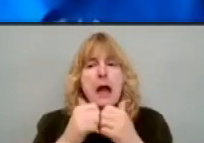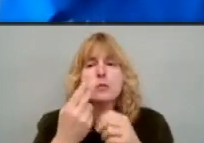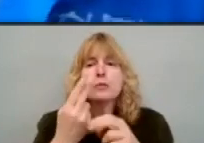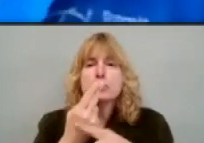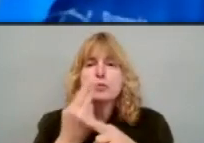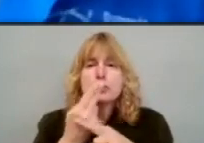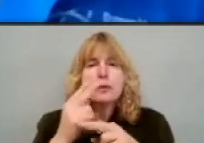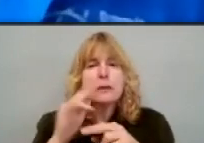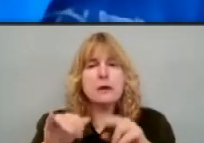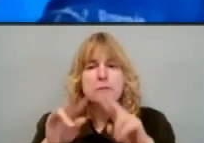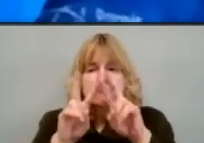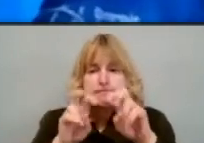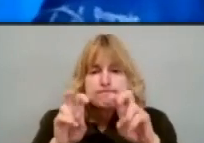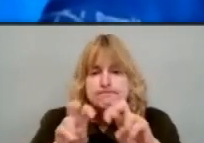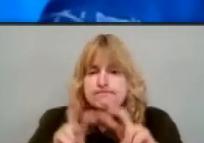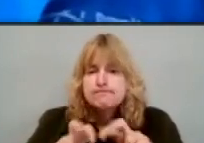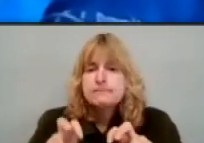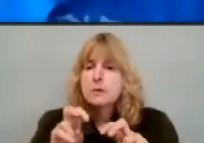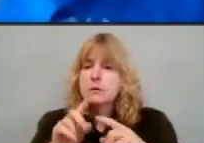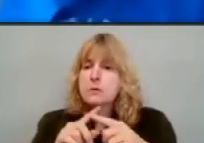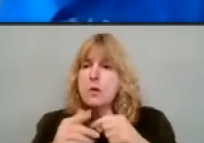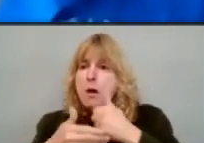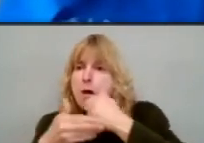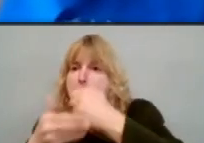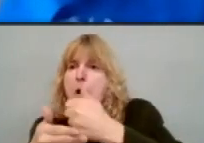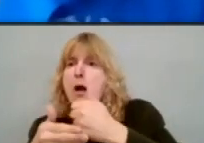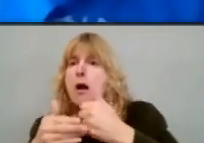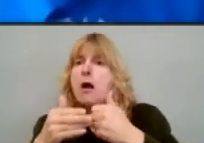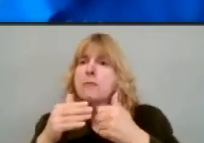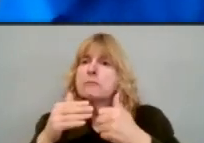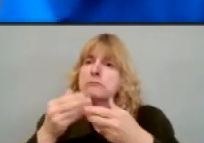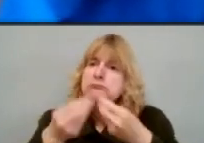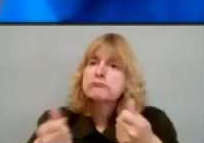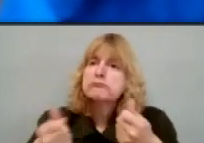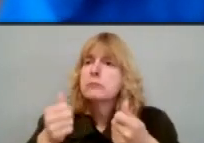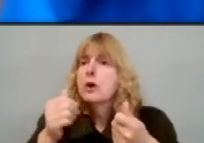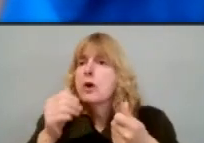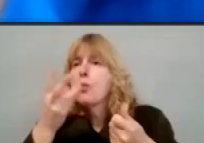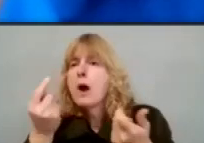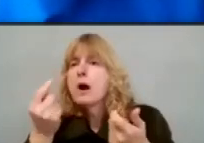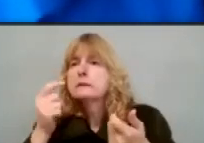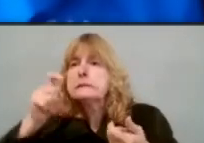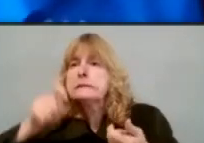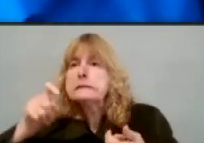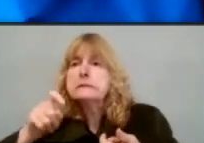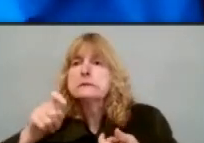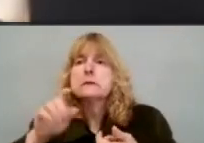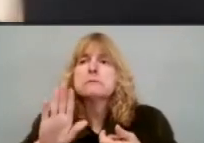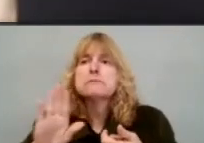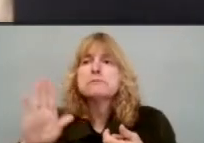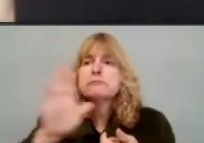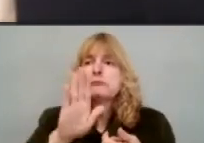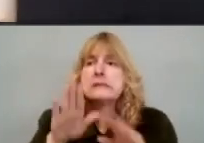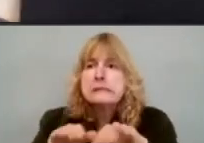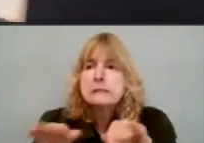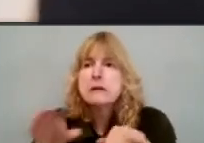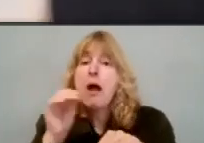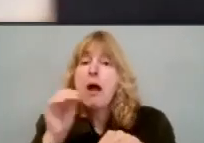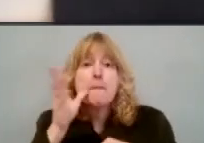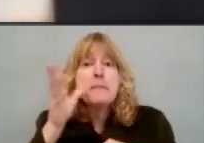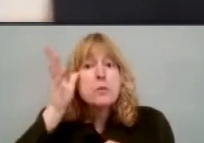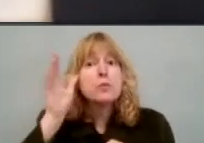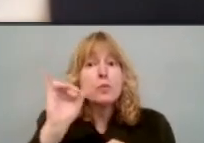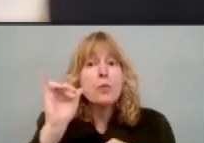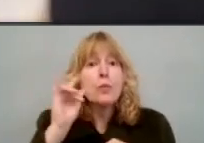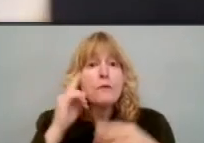the issues and needs of parents and kids around their social, emotional, and mental health? Yeah, great question, Jametta. You know,